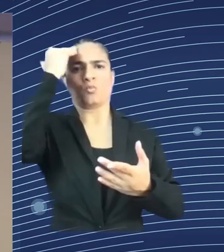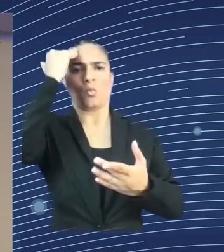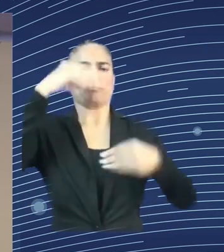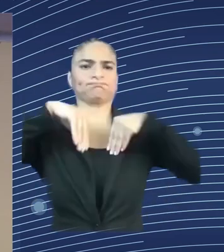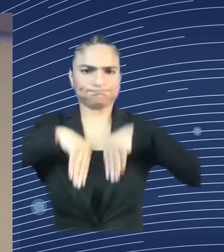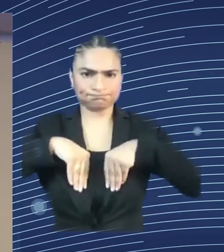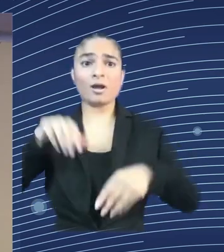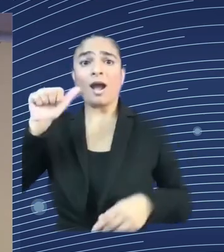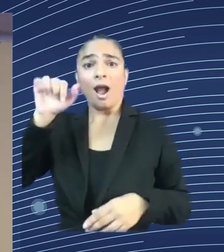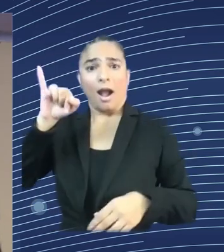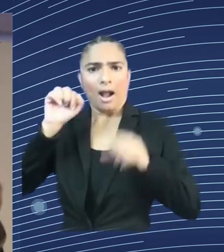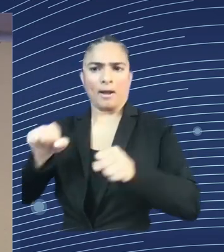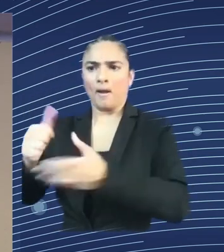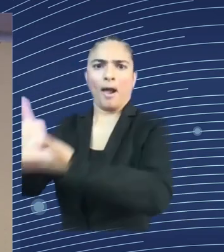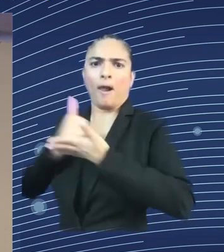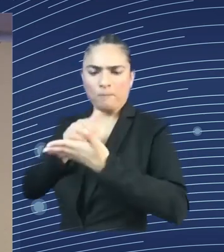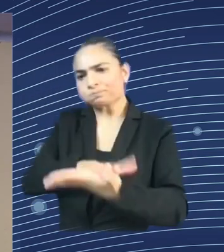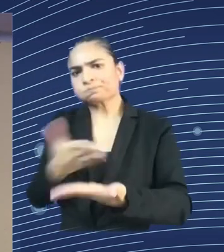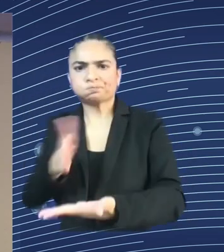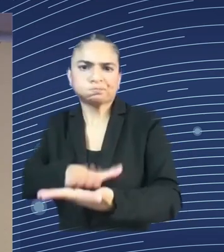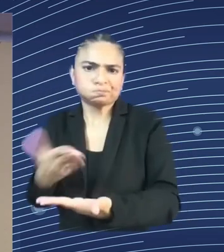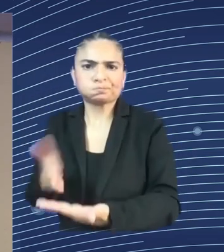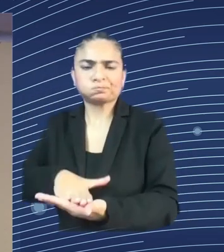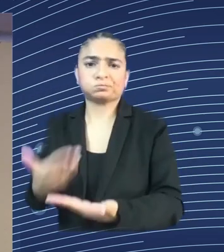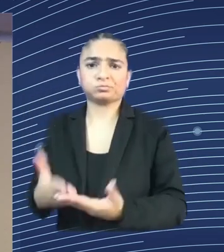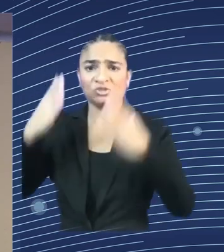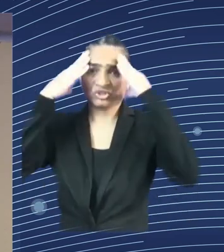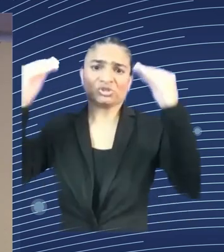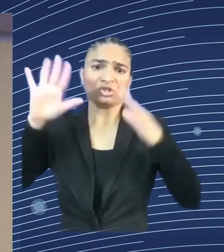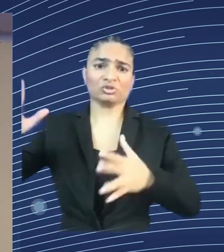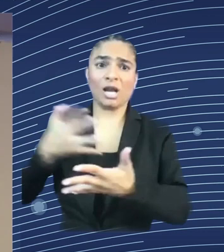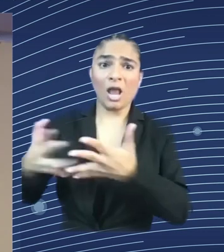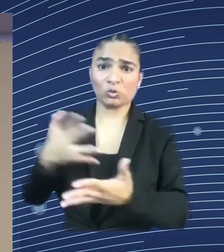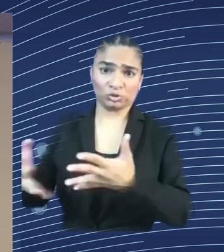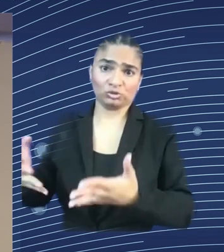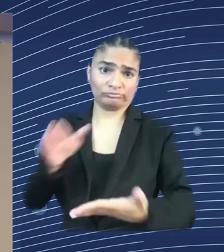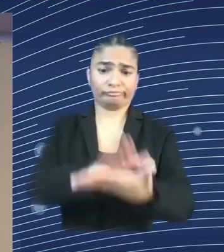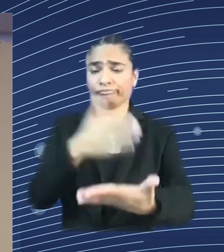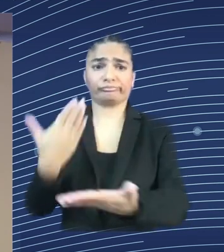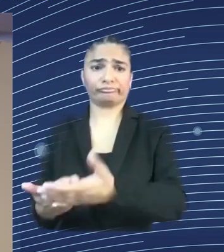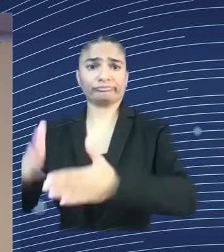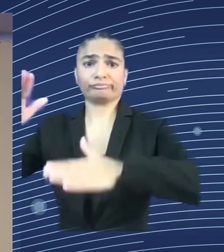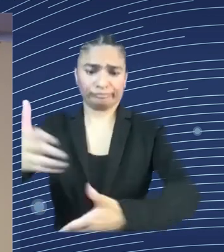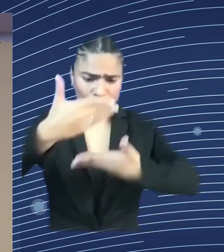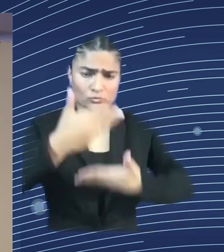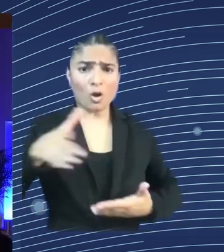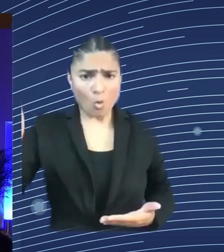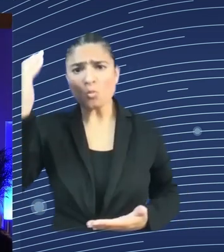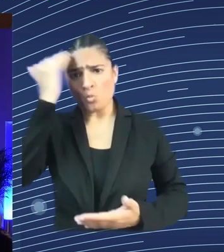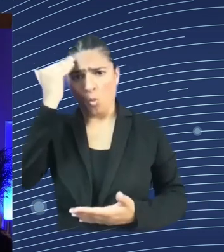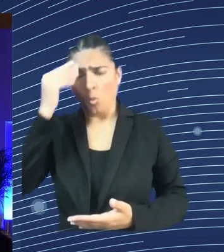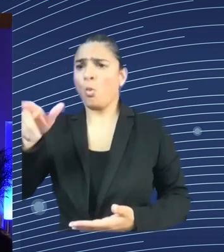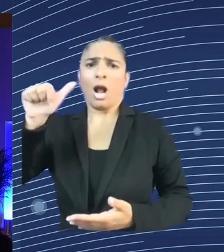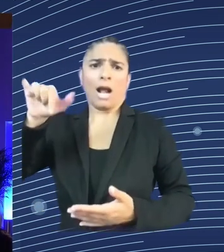they know what they can do, where they have to go. I think in a migration situation, this is great. Speaking of language, it's one of the worries that